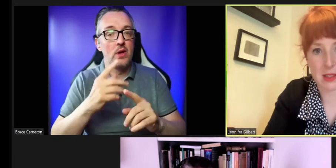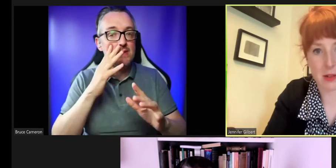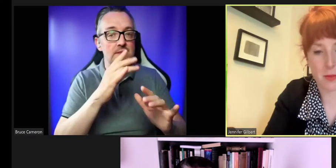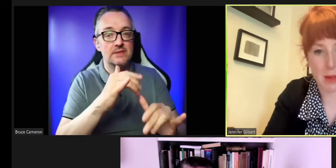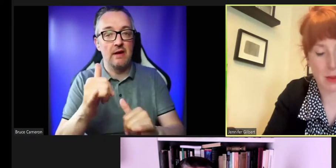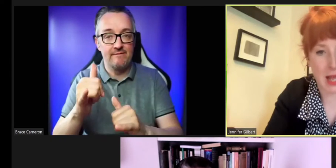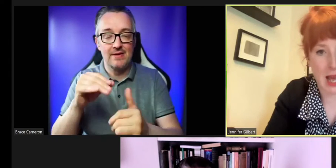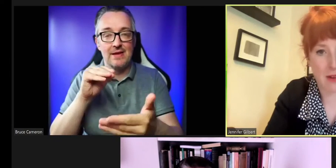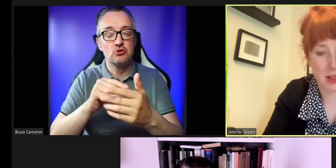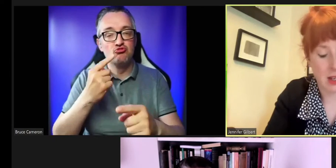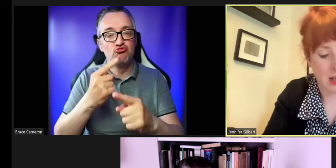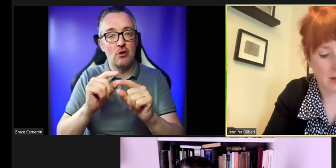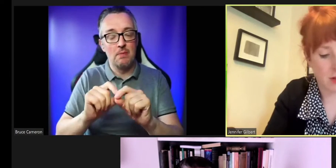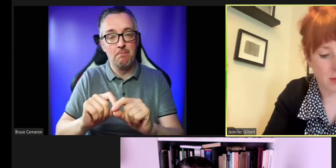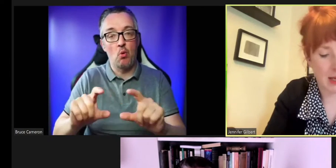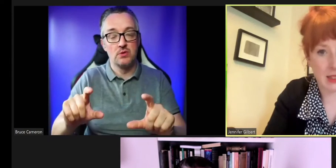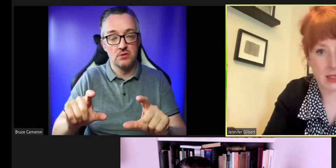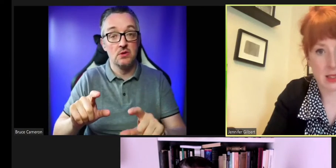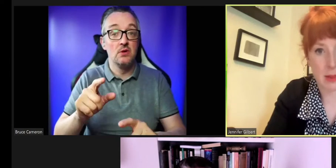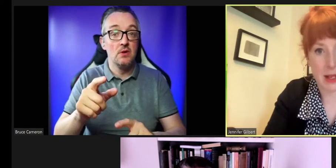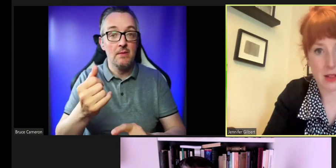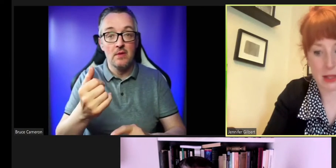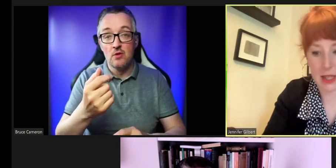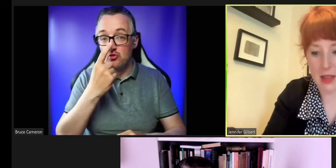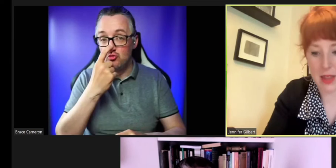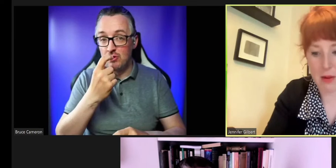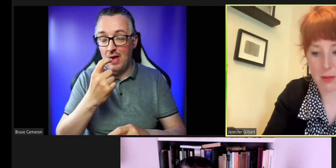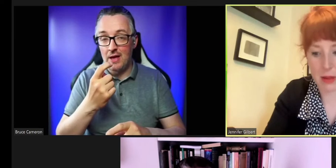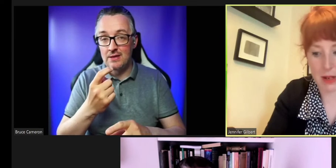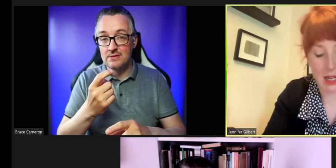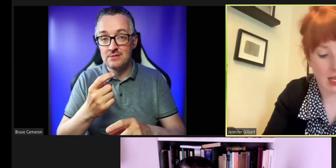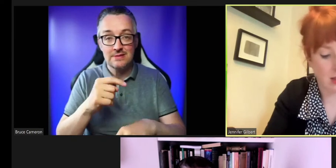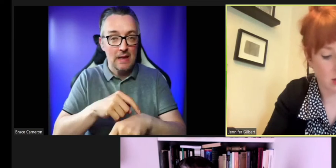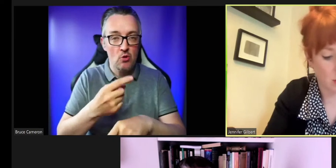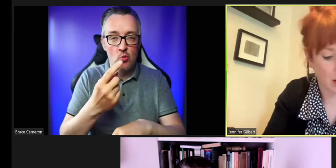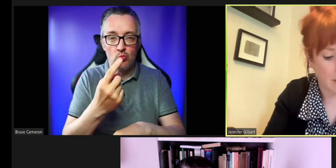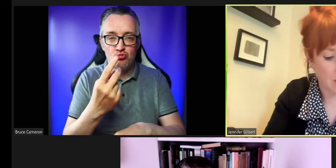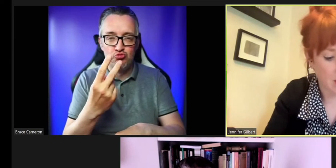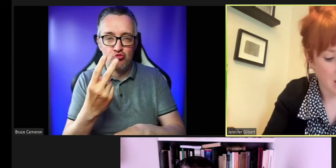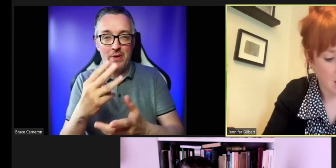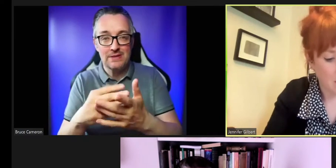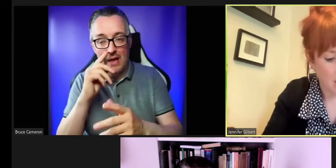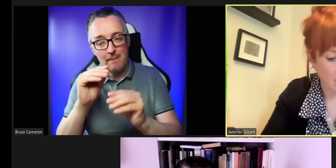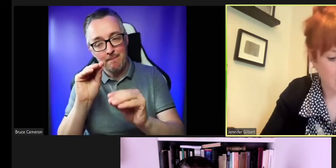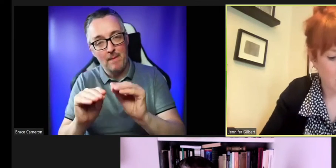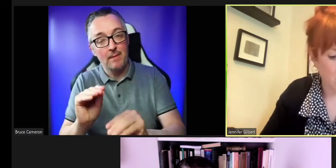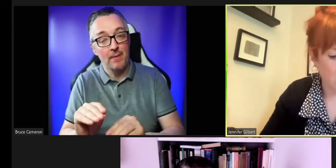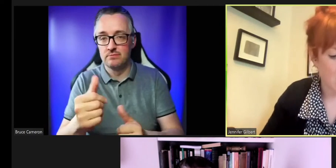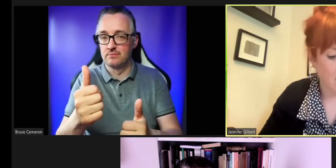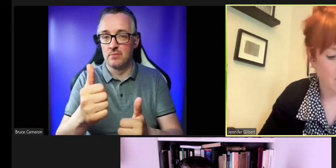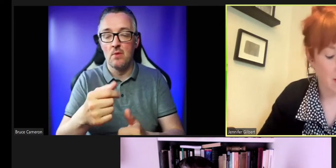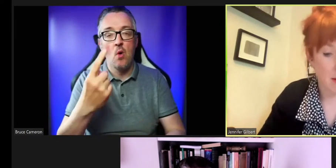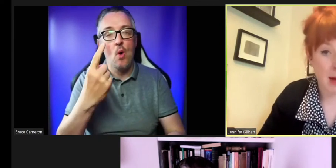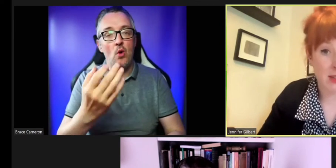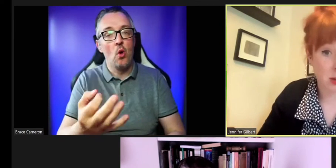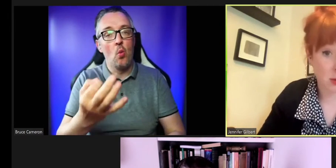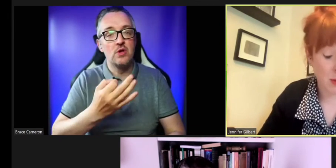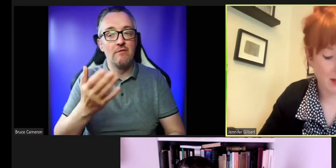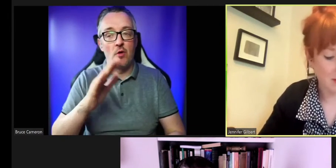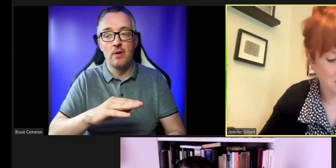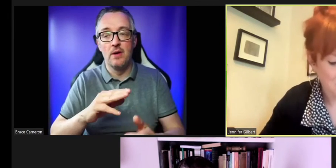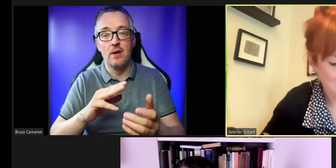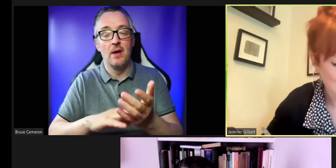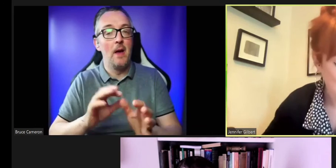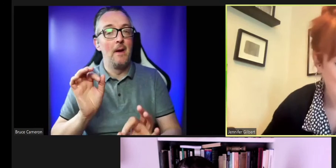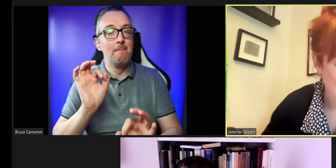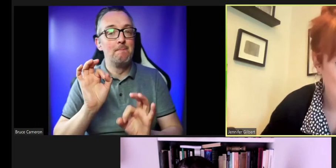box. So if people have a few minutes to spend doing that, that would be really super. But there's a question come from Magical